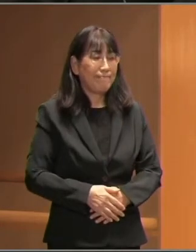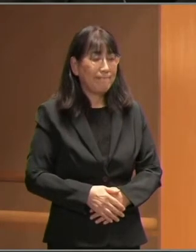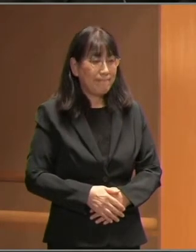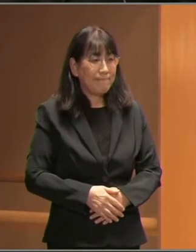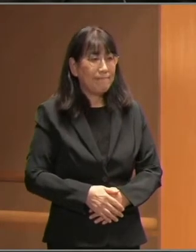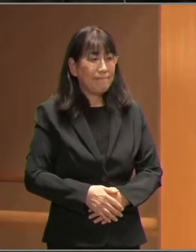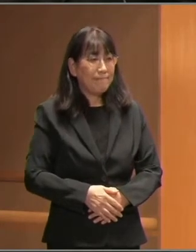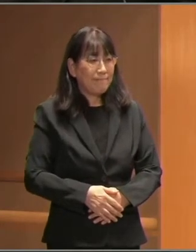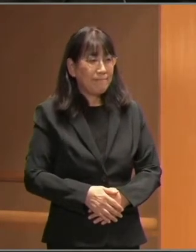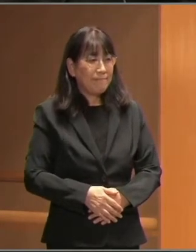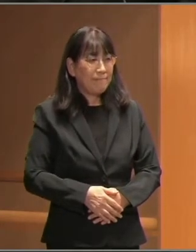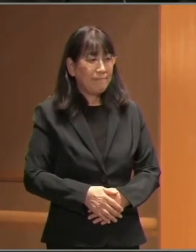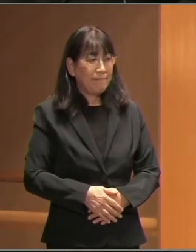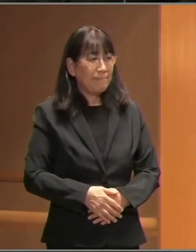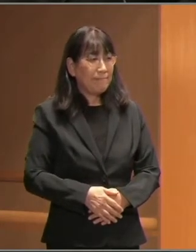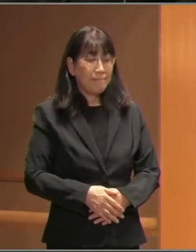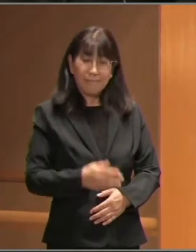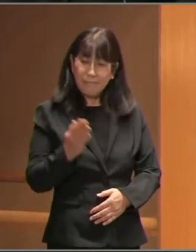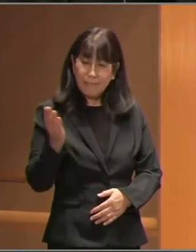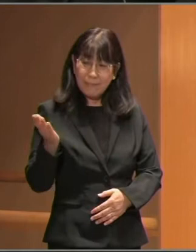paper.